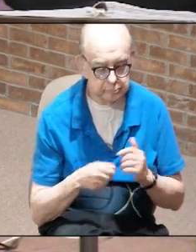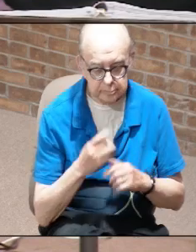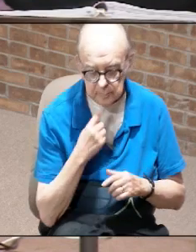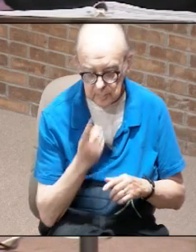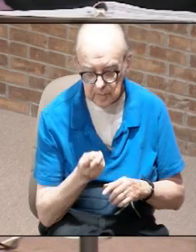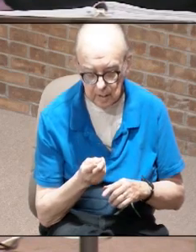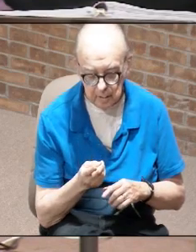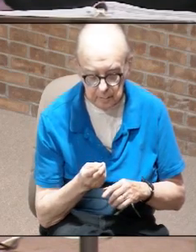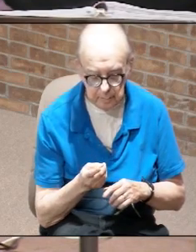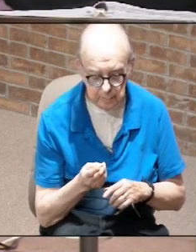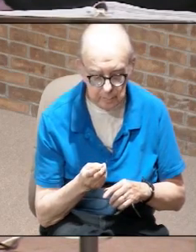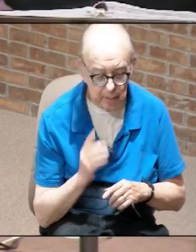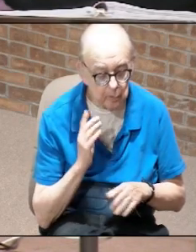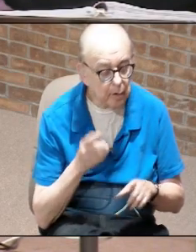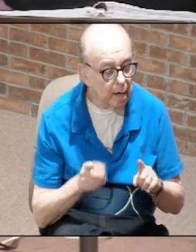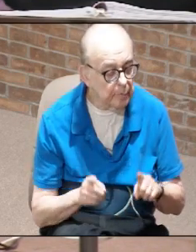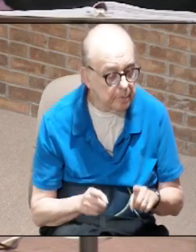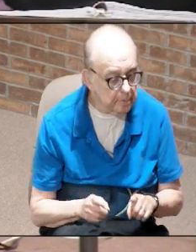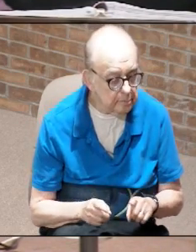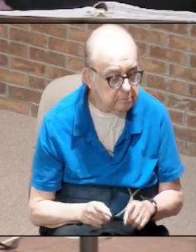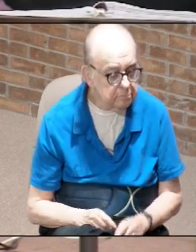said that will happen.